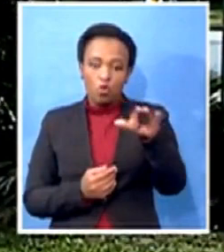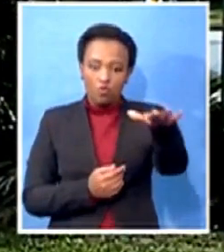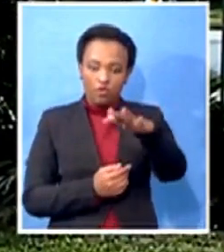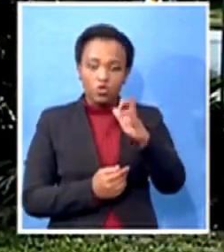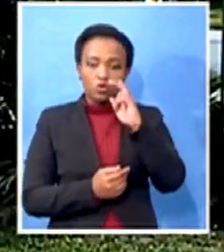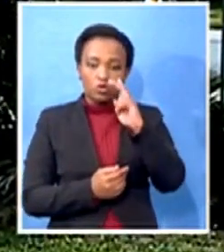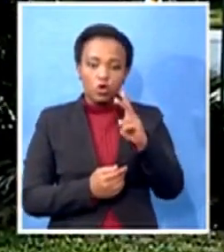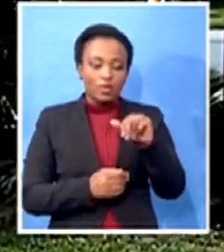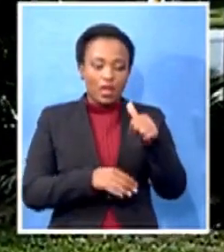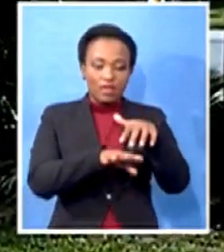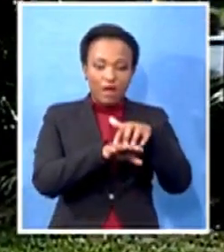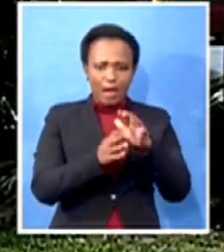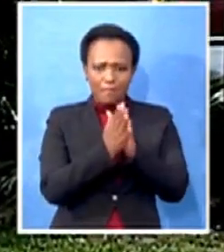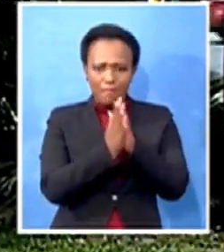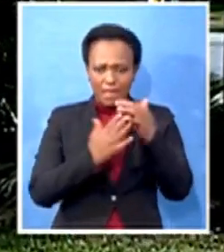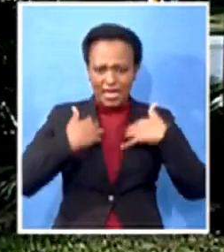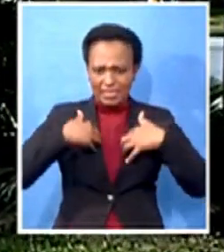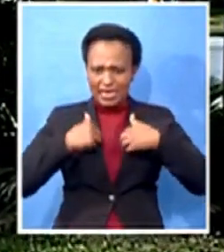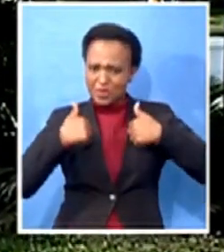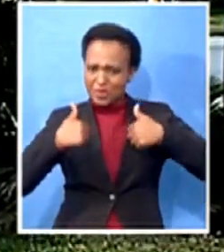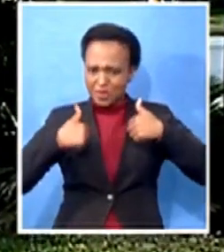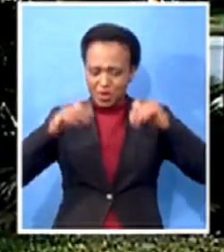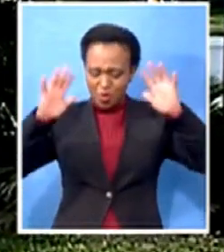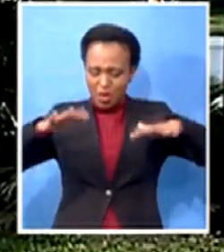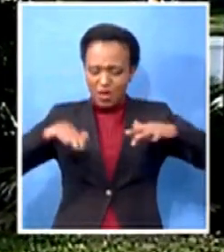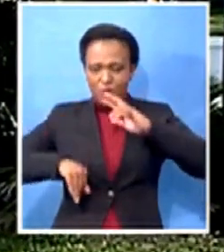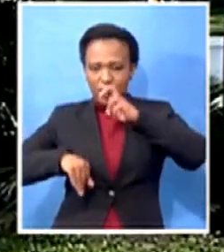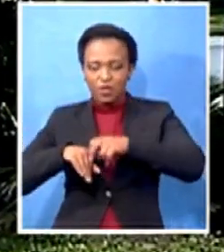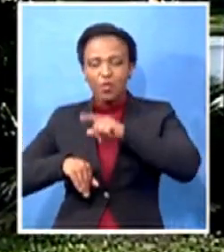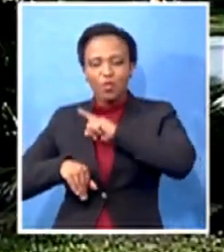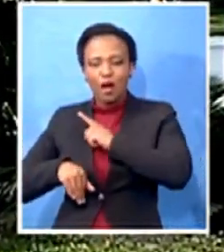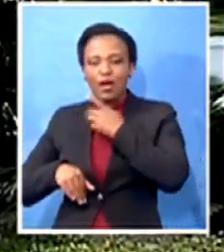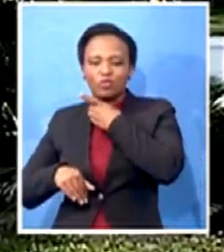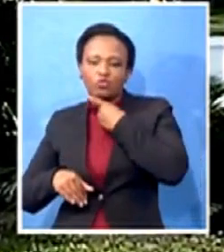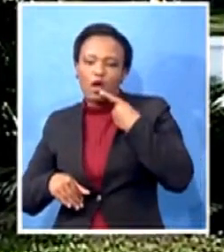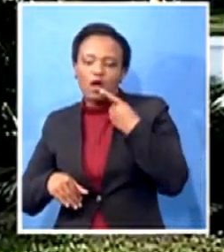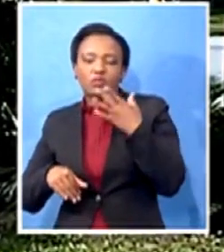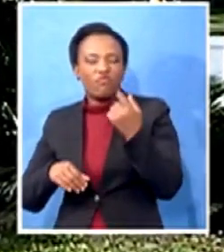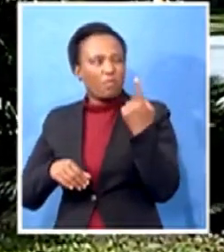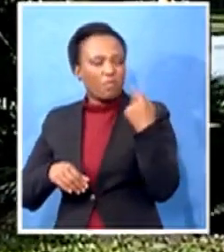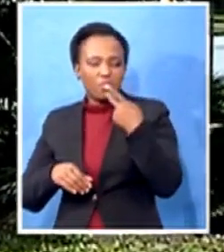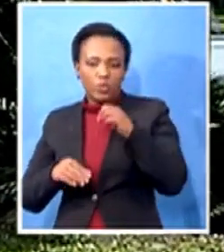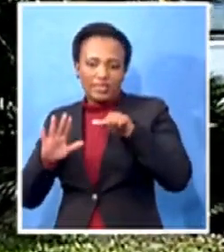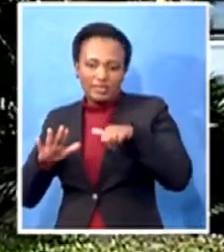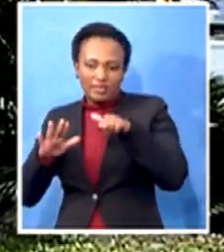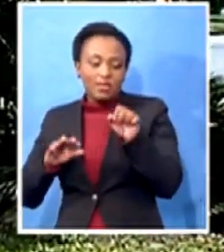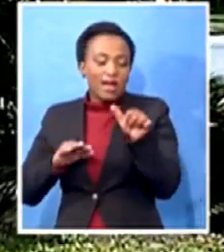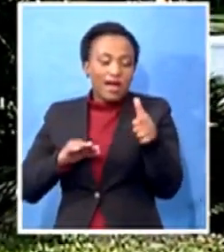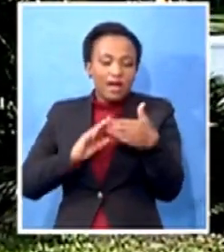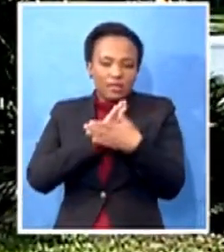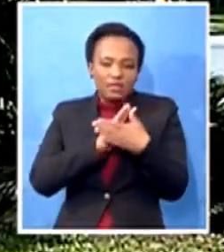the rain that we need because they are facing a drought that goes back to 2016. On the other side, unfortunately for Ron Baldi, it has